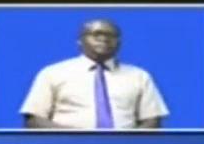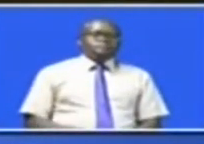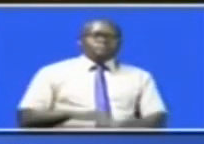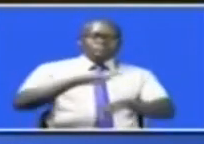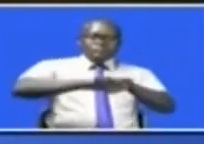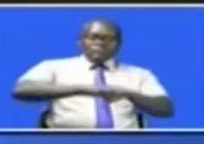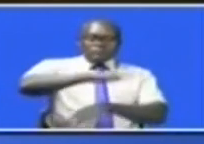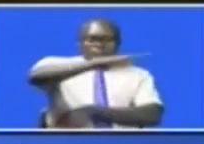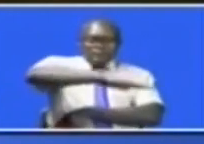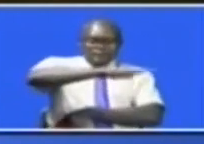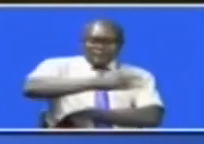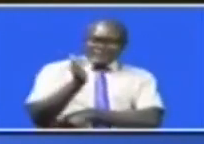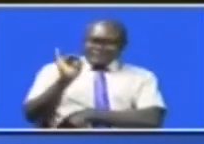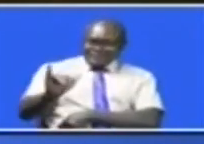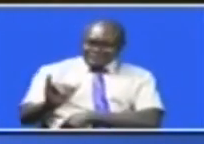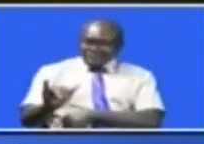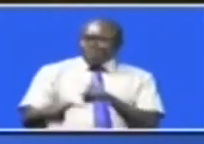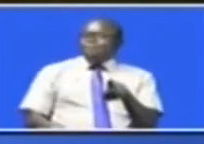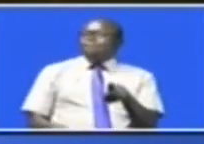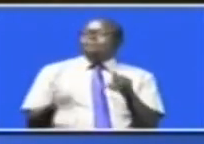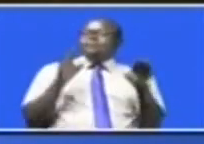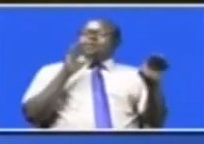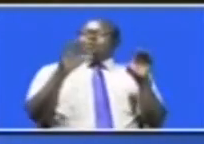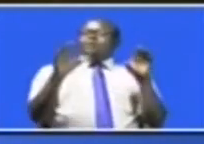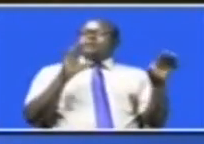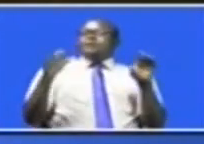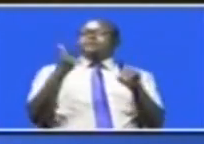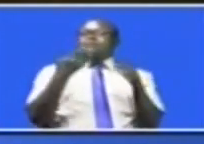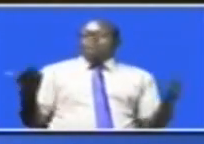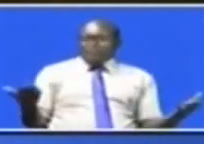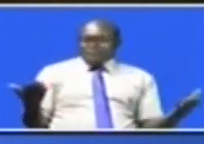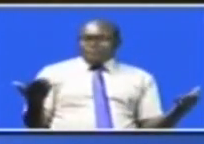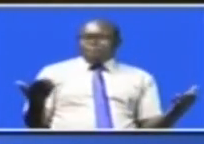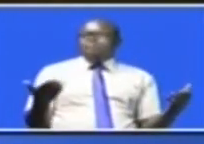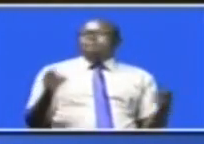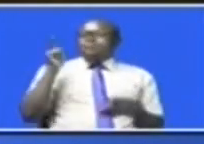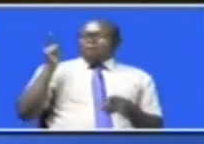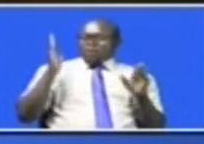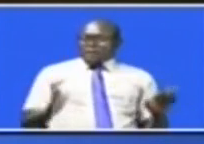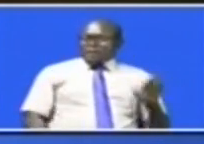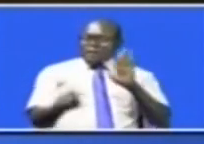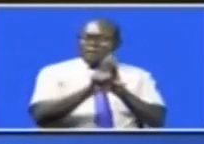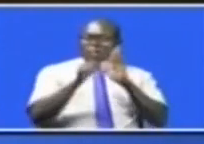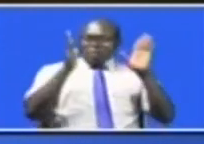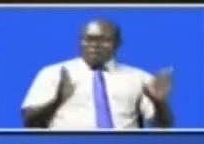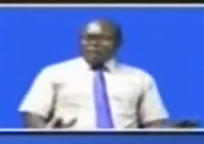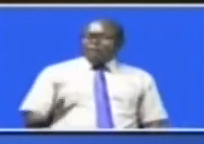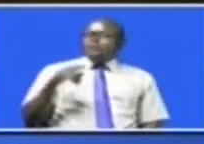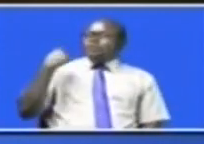Good evening, Linda. That was the communication from Katwa Kigen, the lawyer